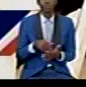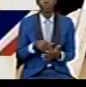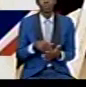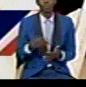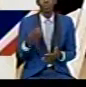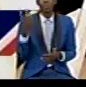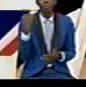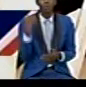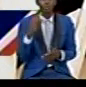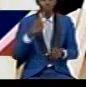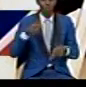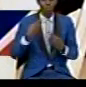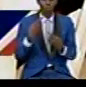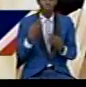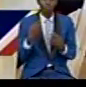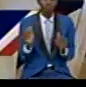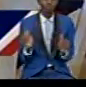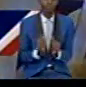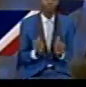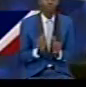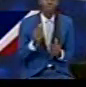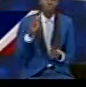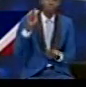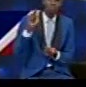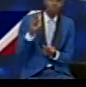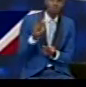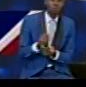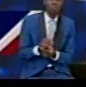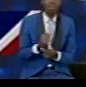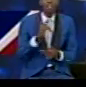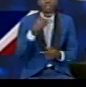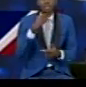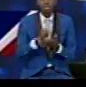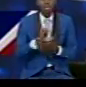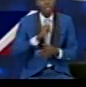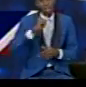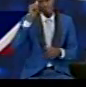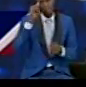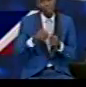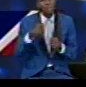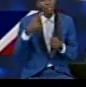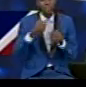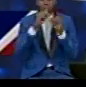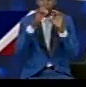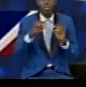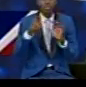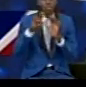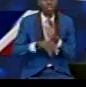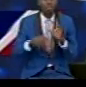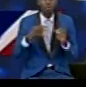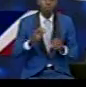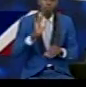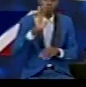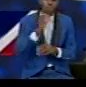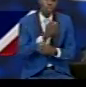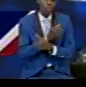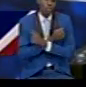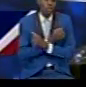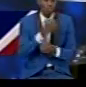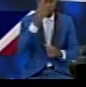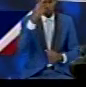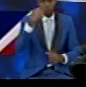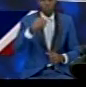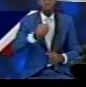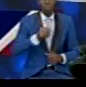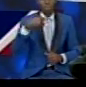was going down. He said, I remember the blessedness of your love, your affection for me